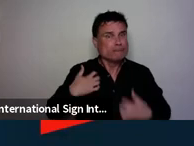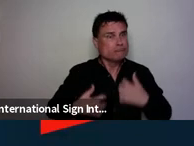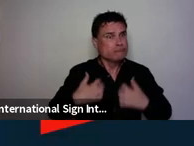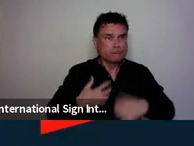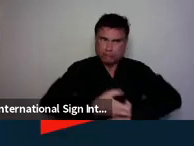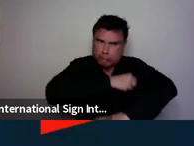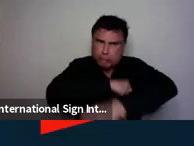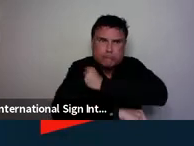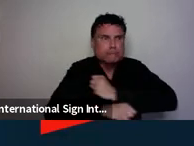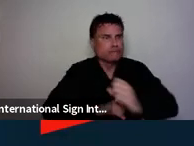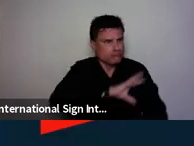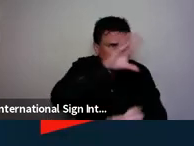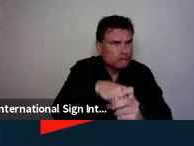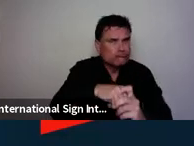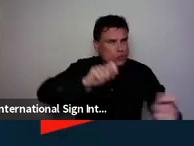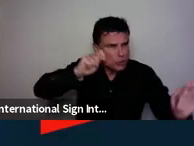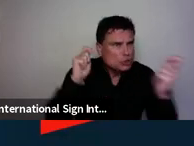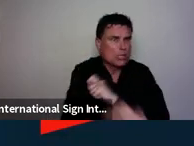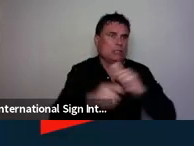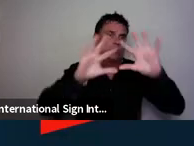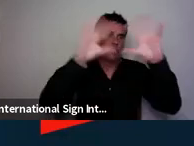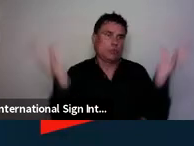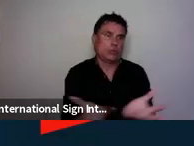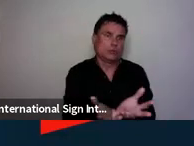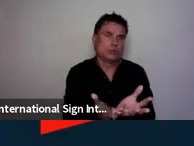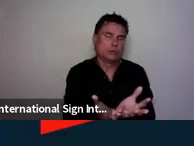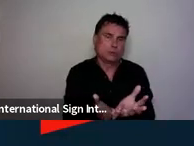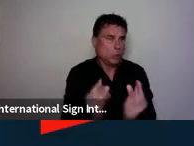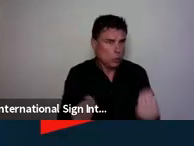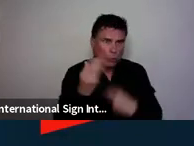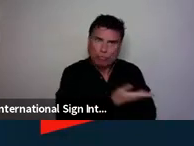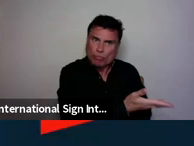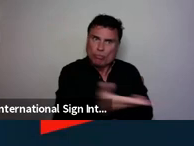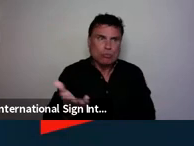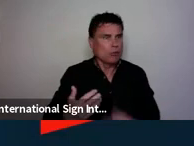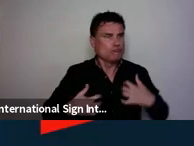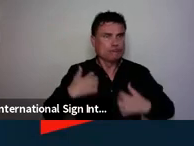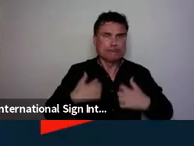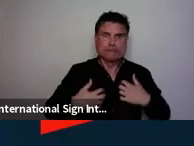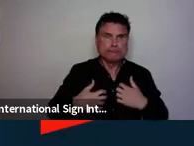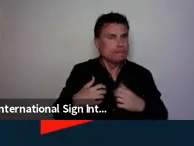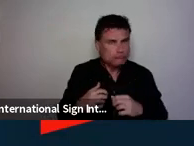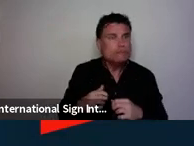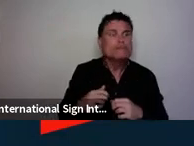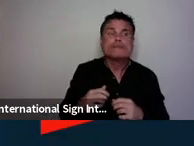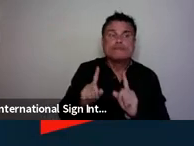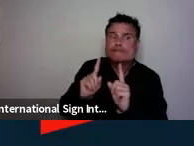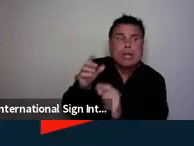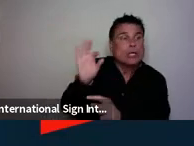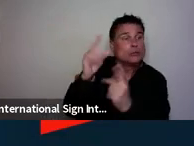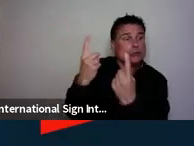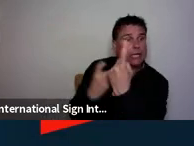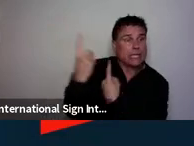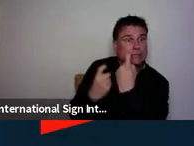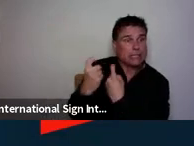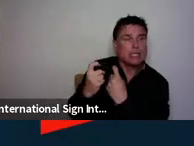surveys. We saw that there was a willingness to respond to the surveys, and we saw that they really were full of energy, full of